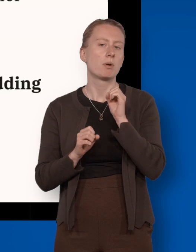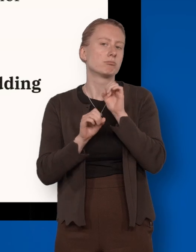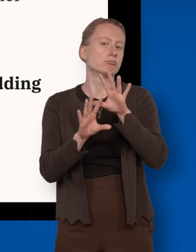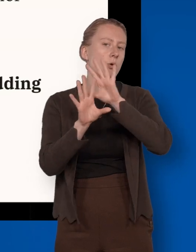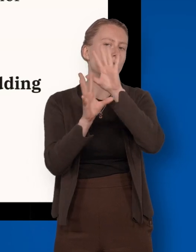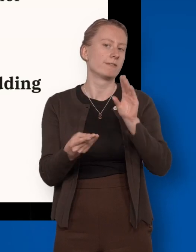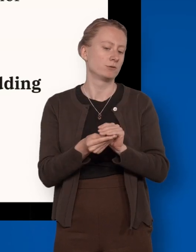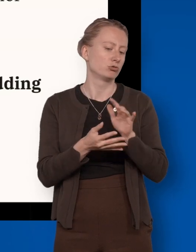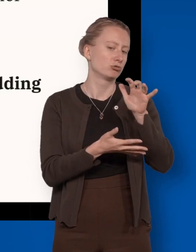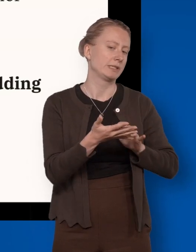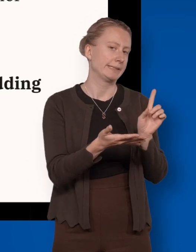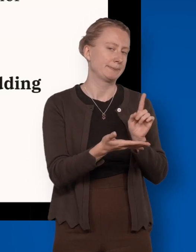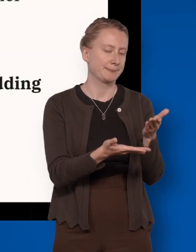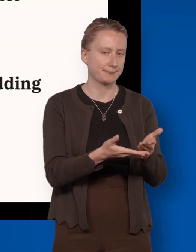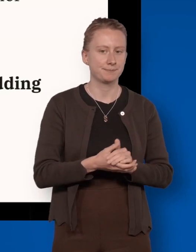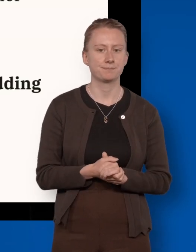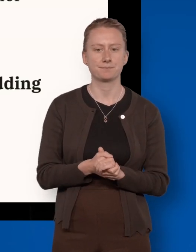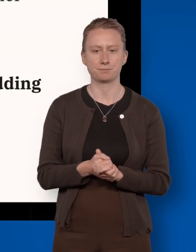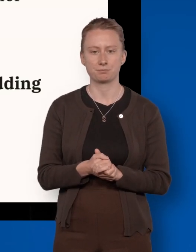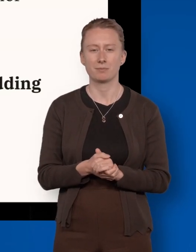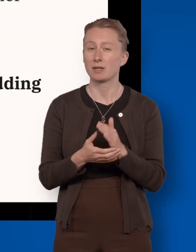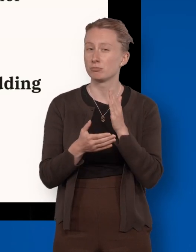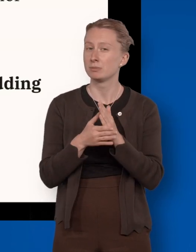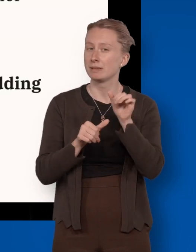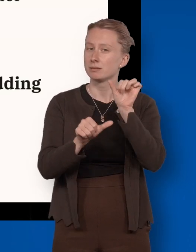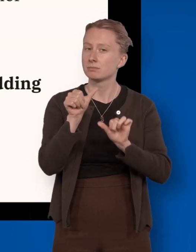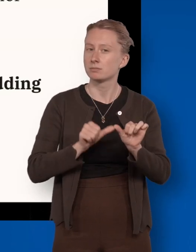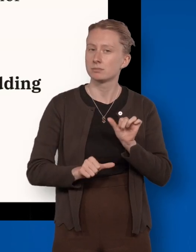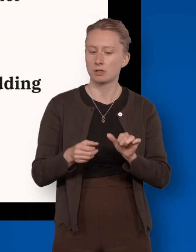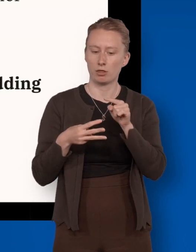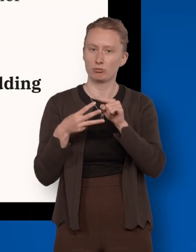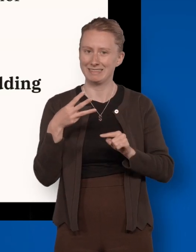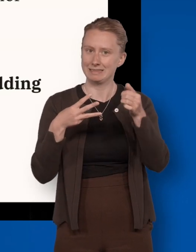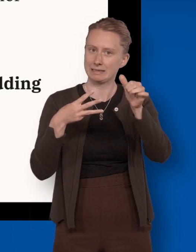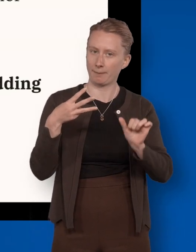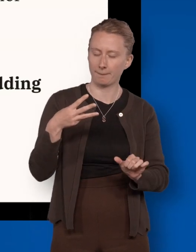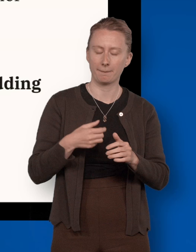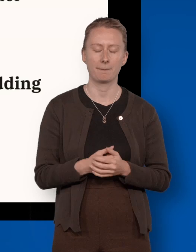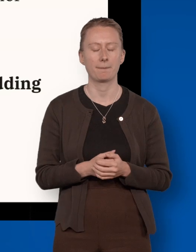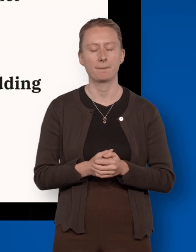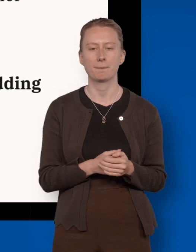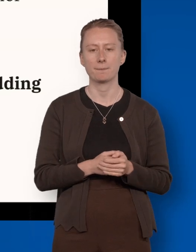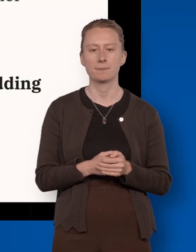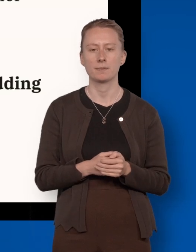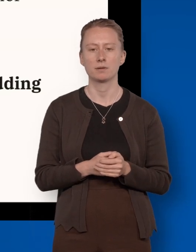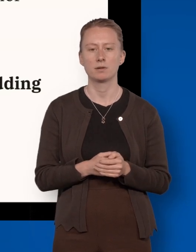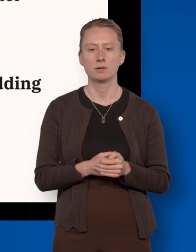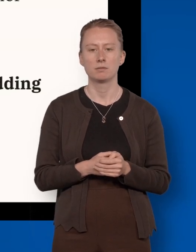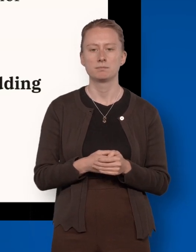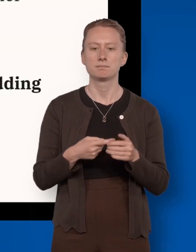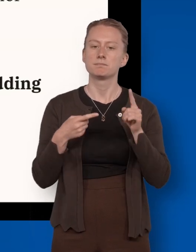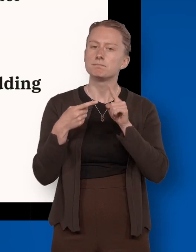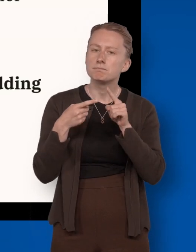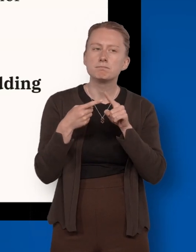So there's essentially just 3 steps to Scribe. So we take a potentially quite long